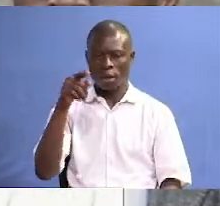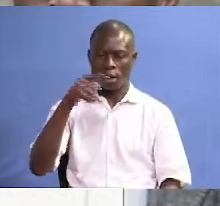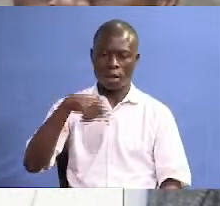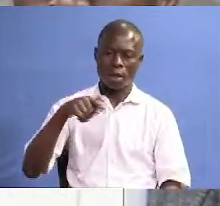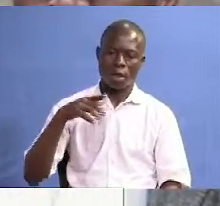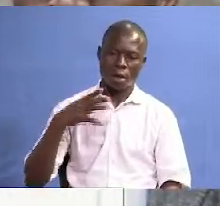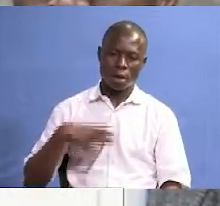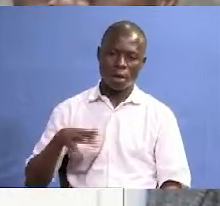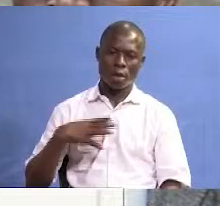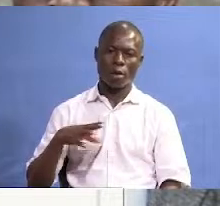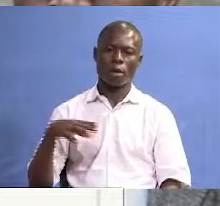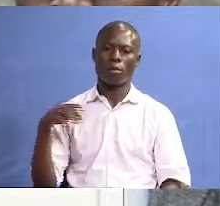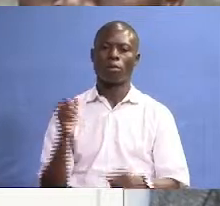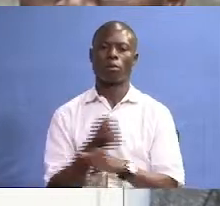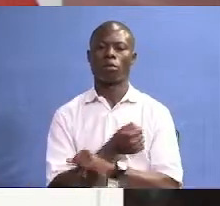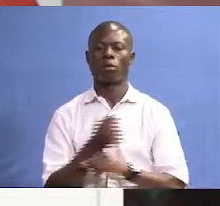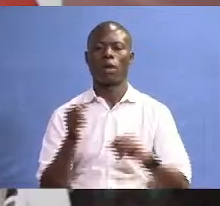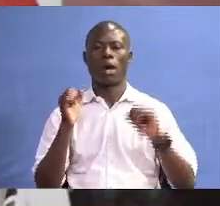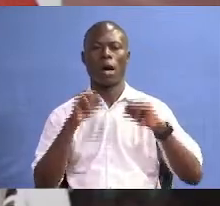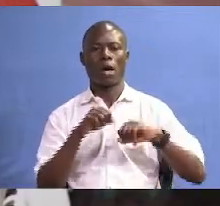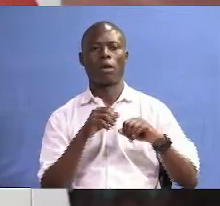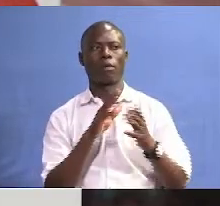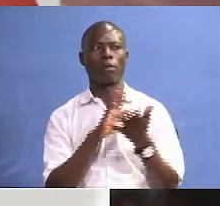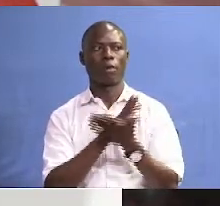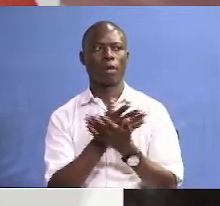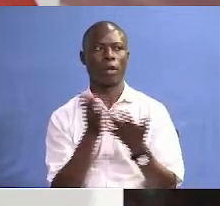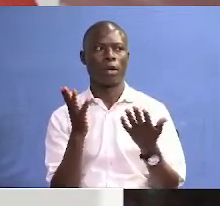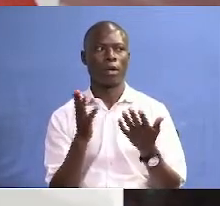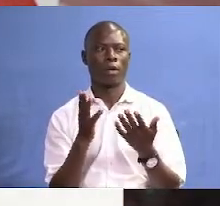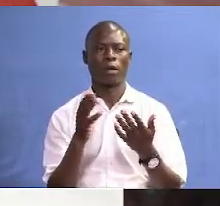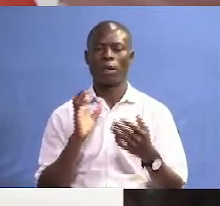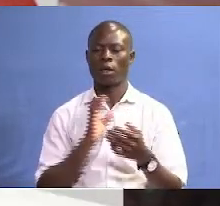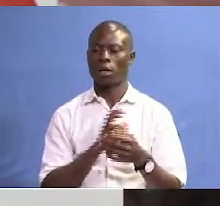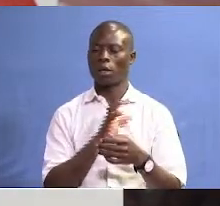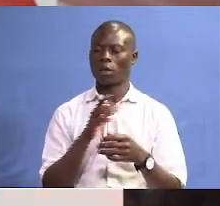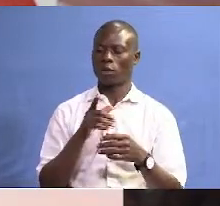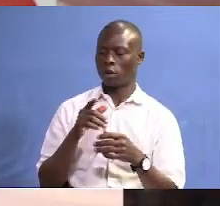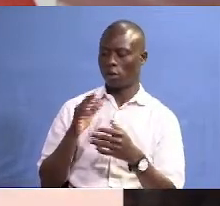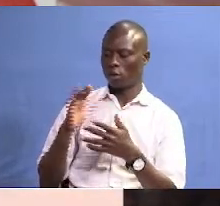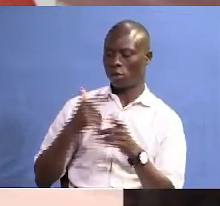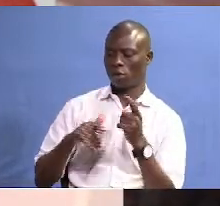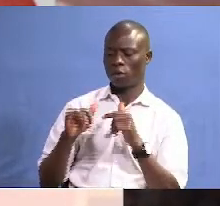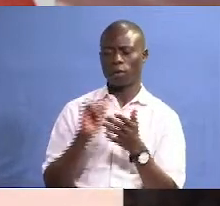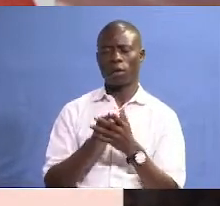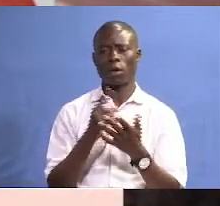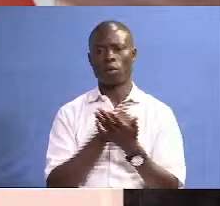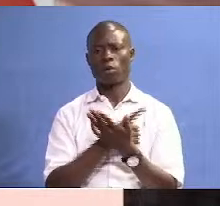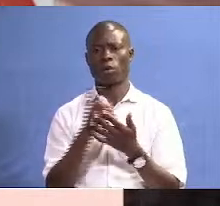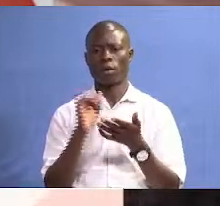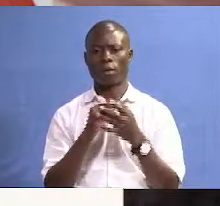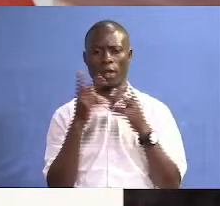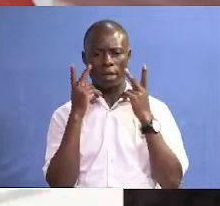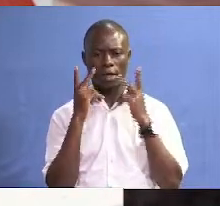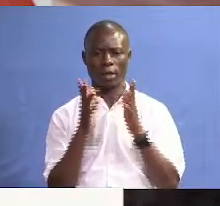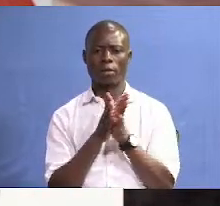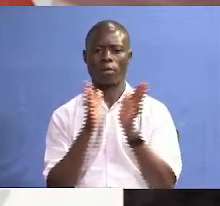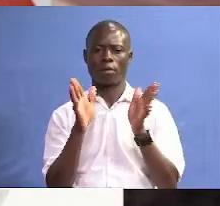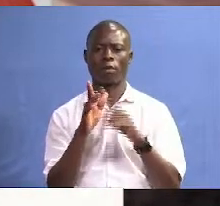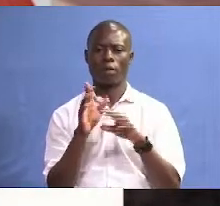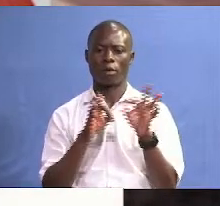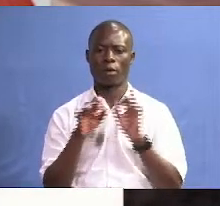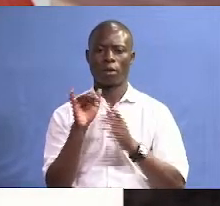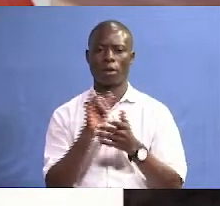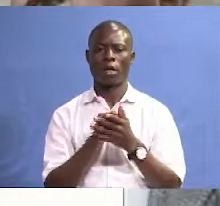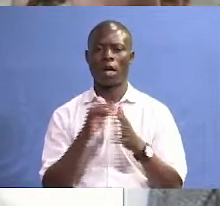watu hatutakubaliana nazo. The county commissioner then announced that he has granted 1 week amnesty to the perpetrators in possession